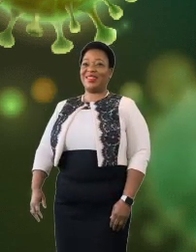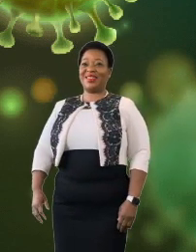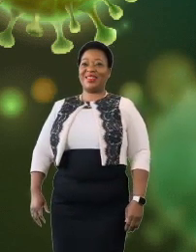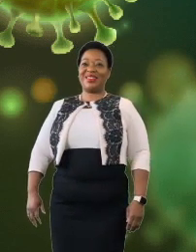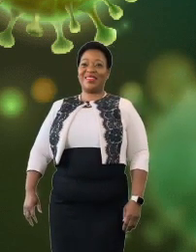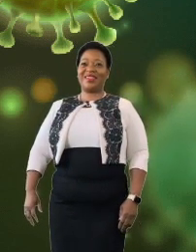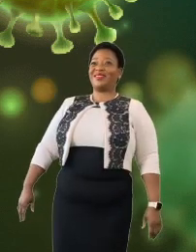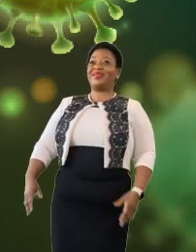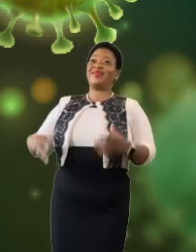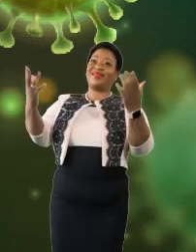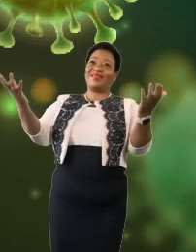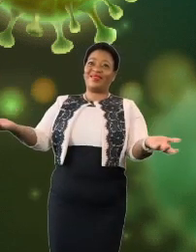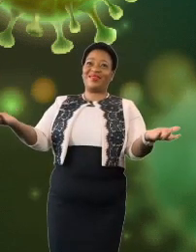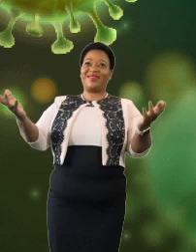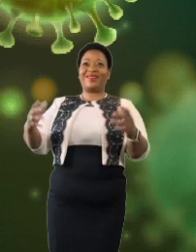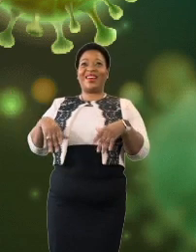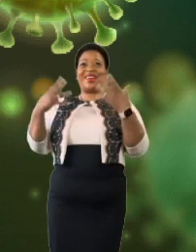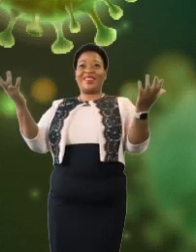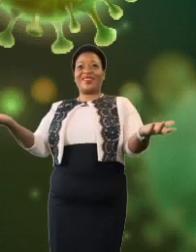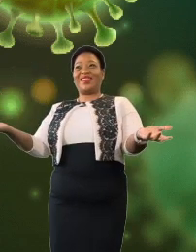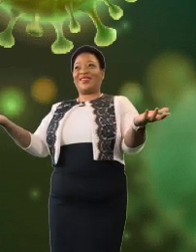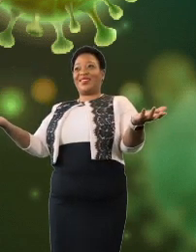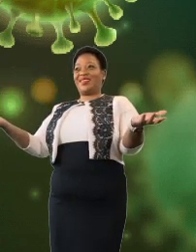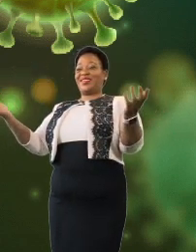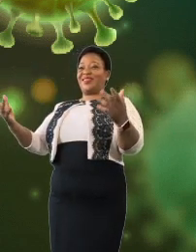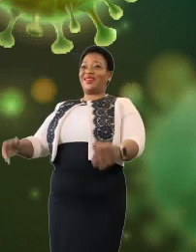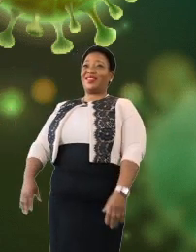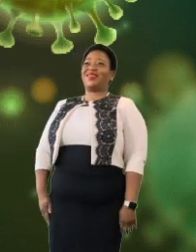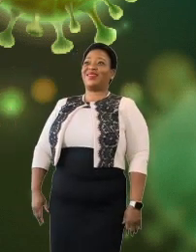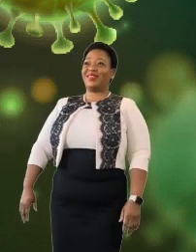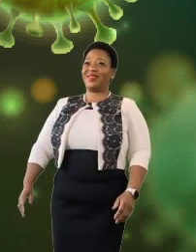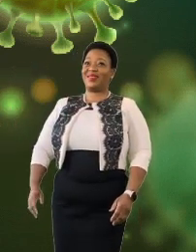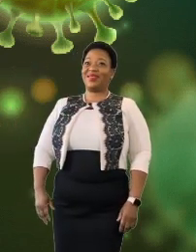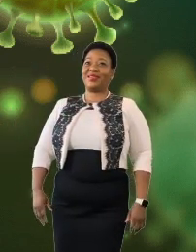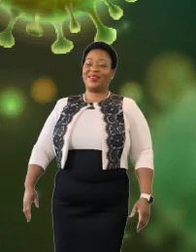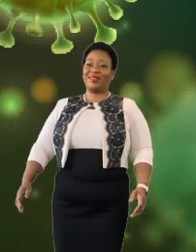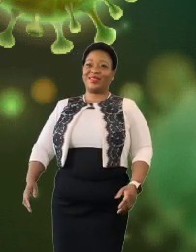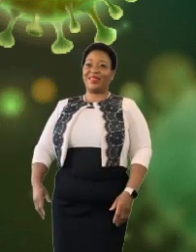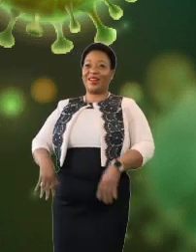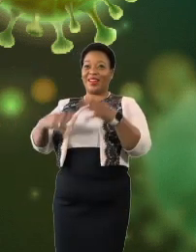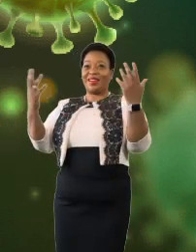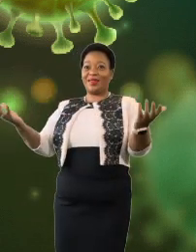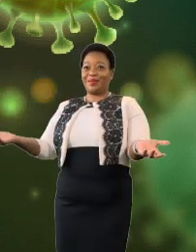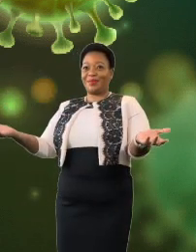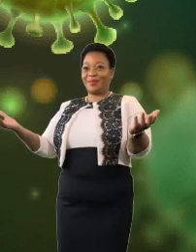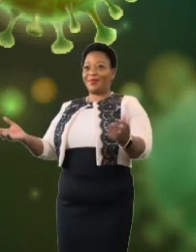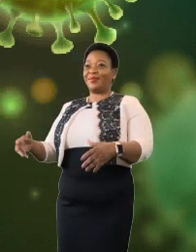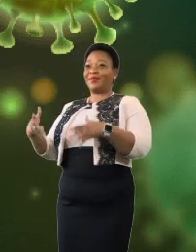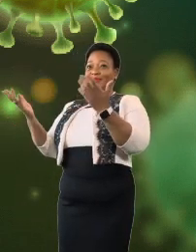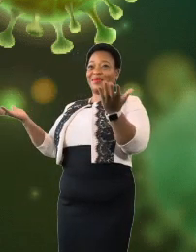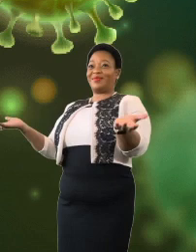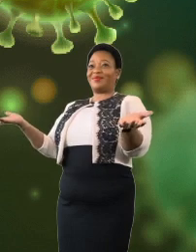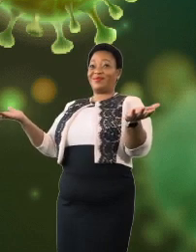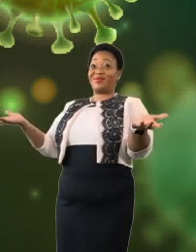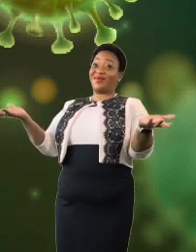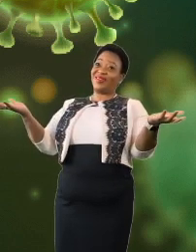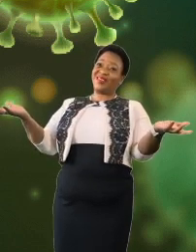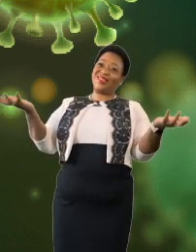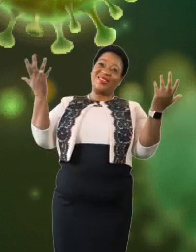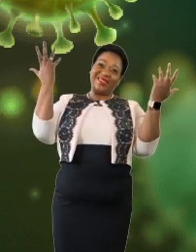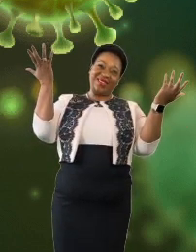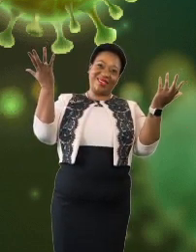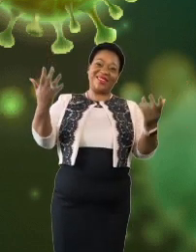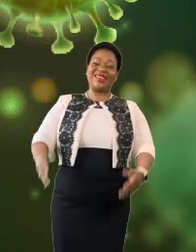responsible with TIKZN for this one-stop shop facility that we have there. So we're also not trying to recreate